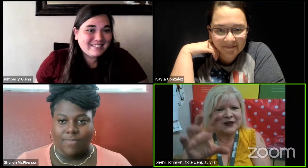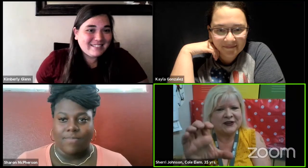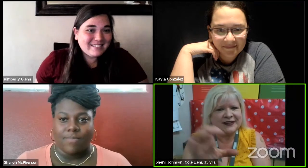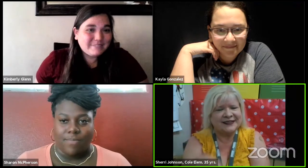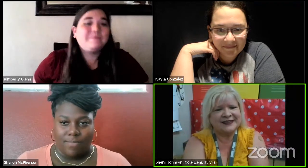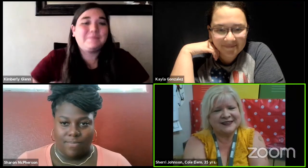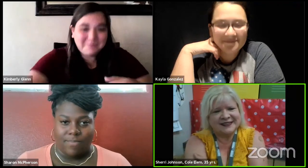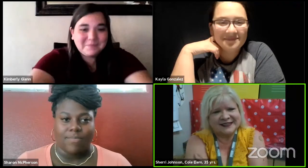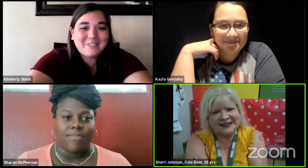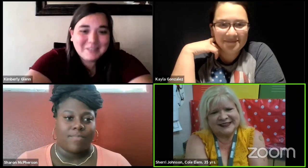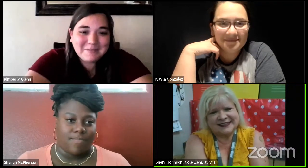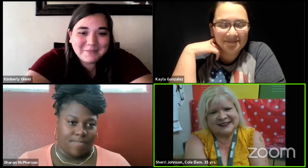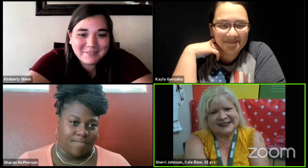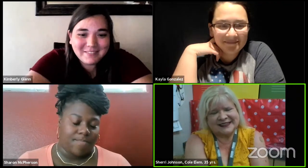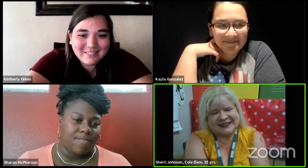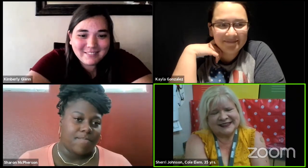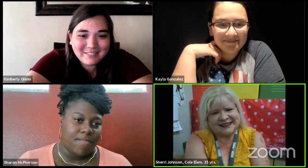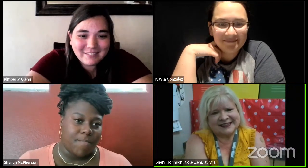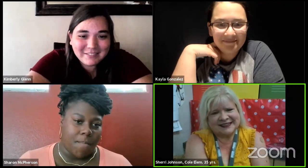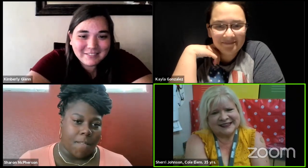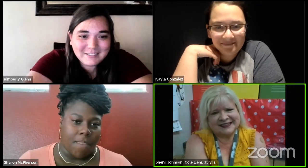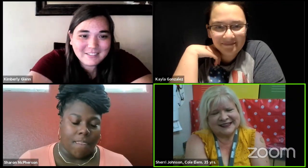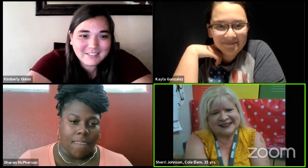for 200.